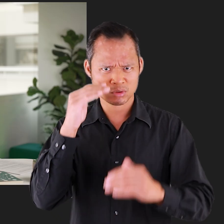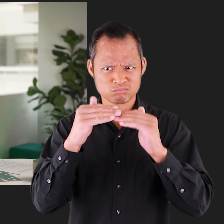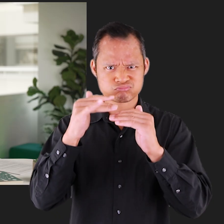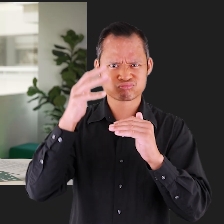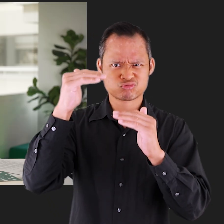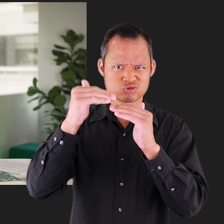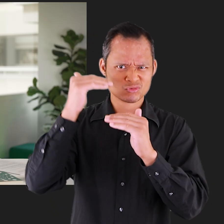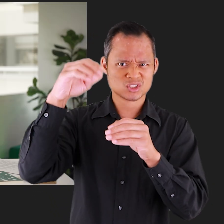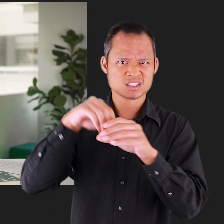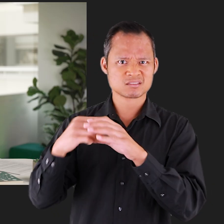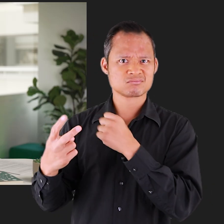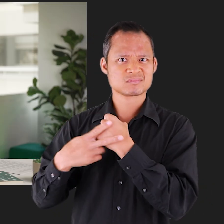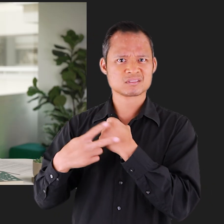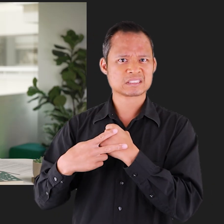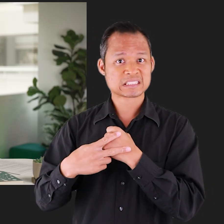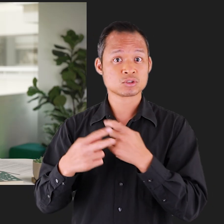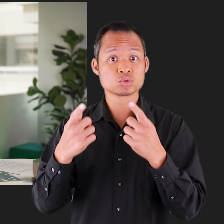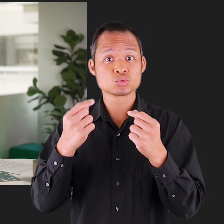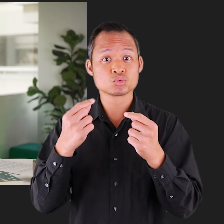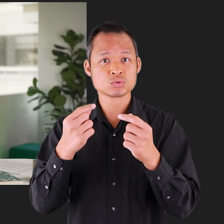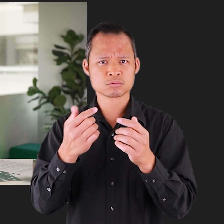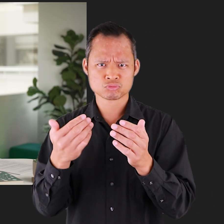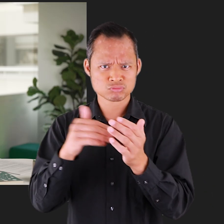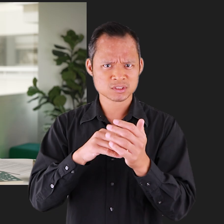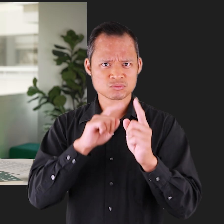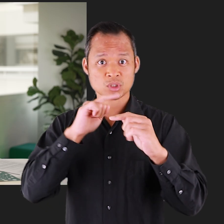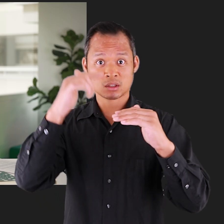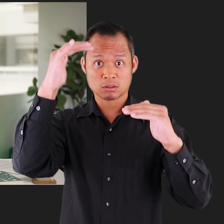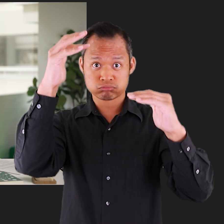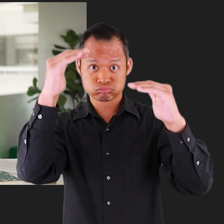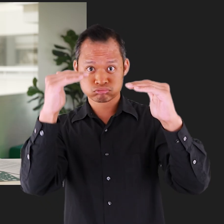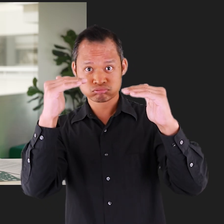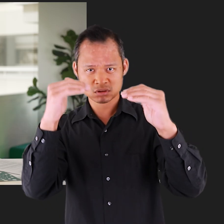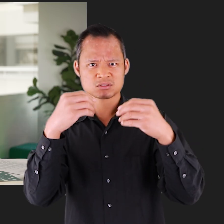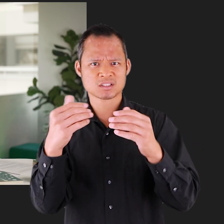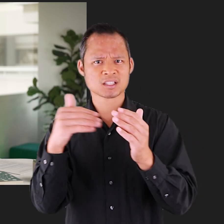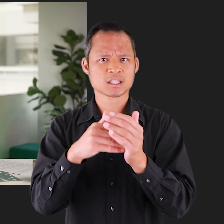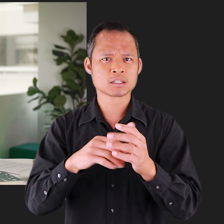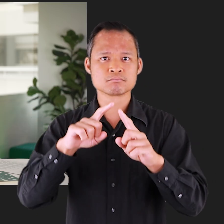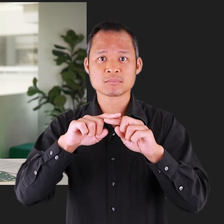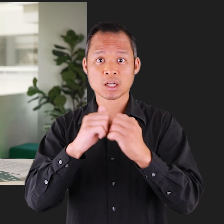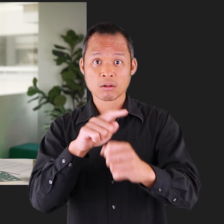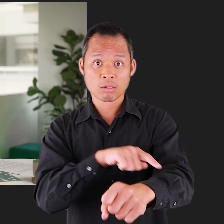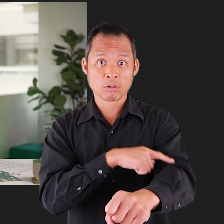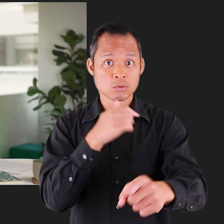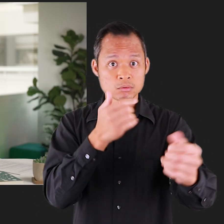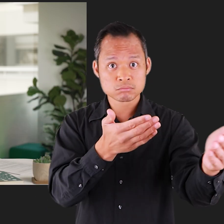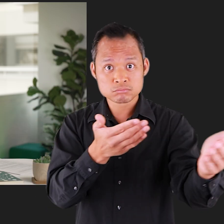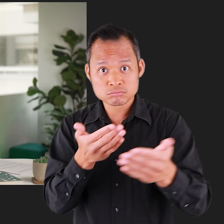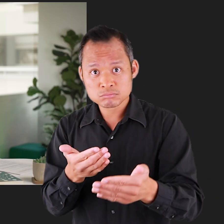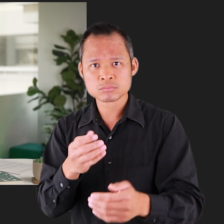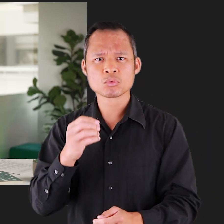shakes every month because they have more than enough in stock. Instead, they will reorder in bulk when they reach a threshold, depending on